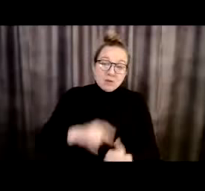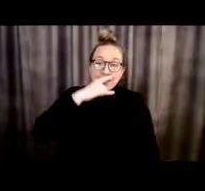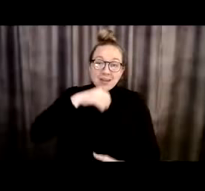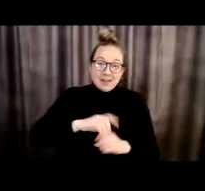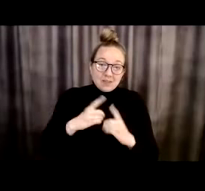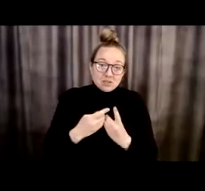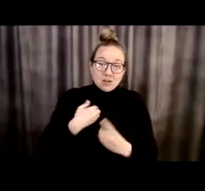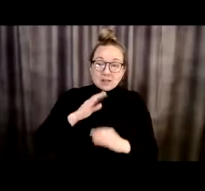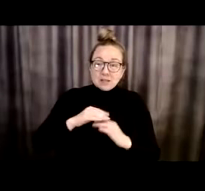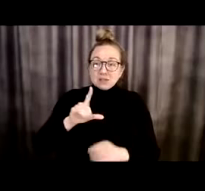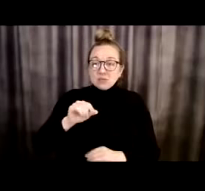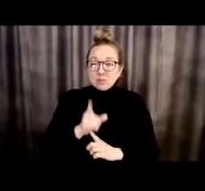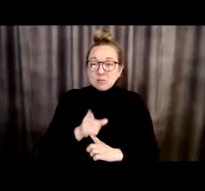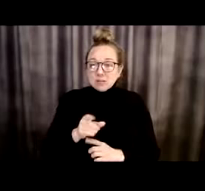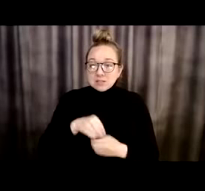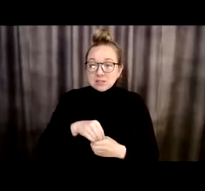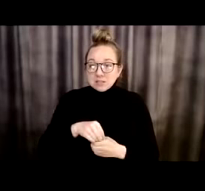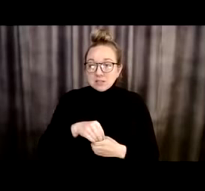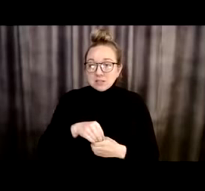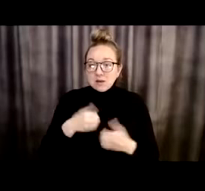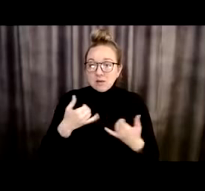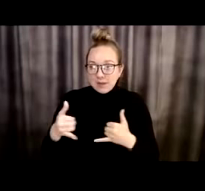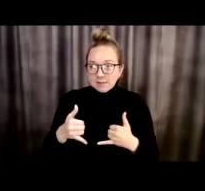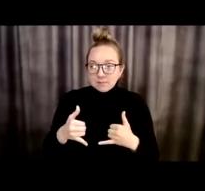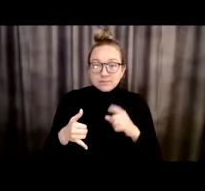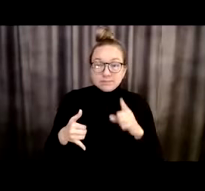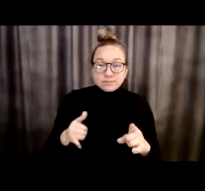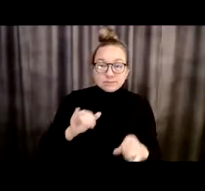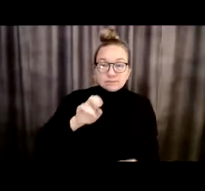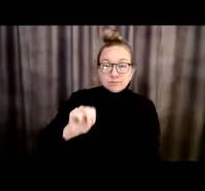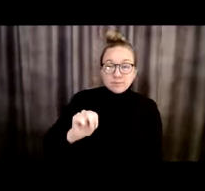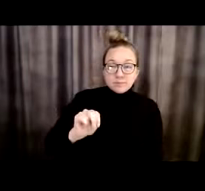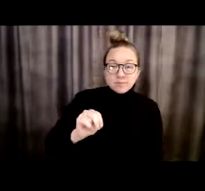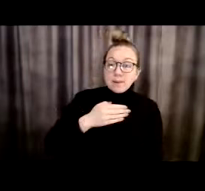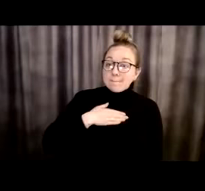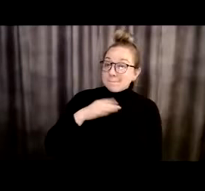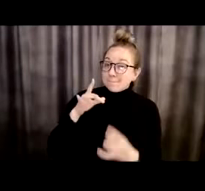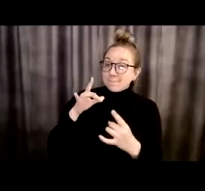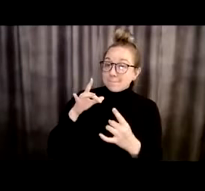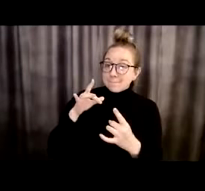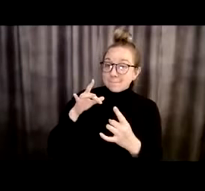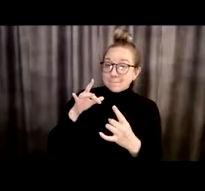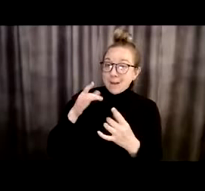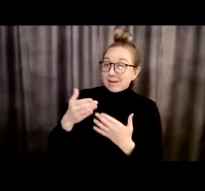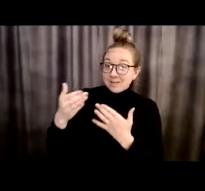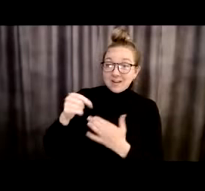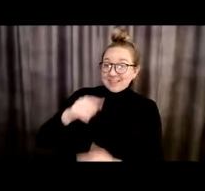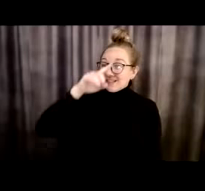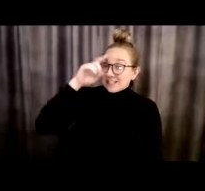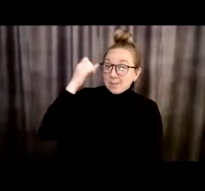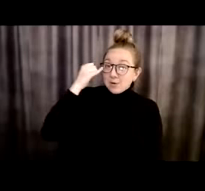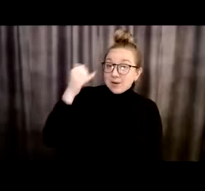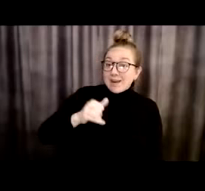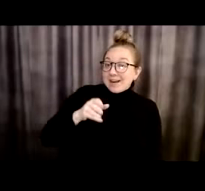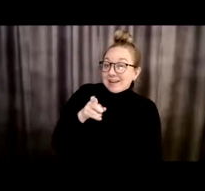Toyin, so what I'm going to say is that this summer, if you, any other parent, any other student on this call wants to come with me,